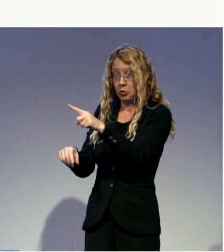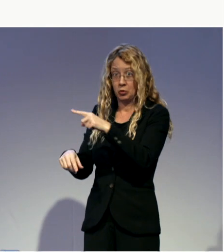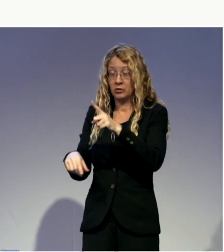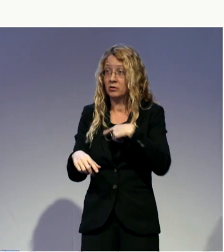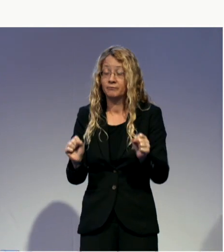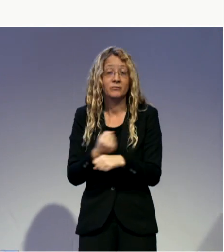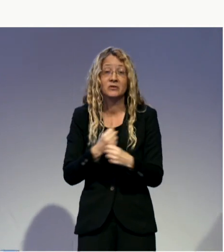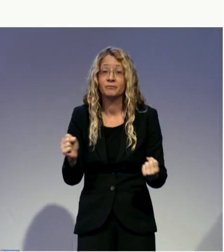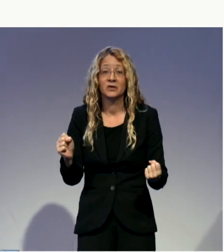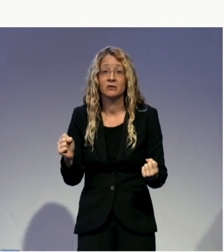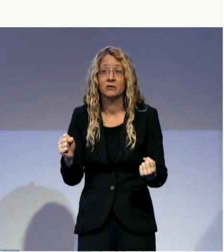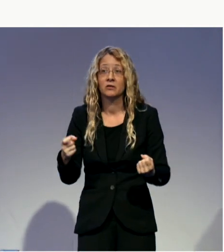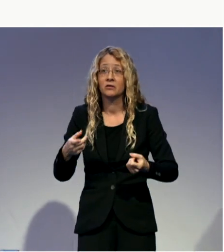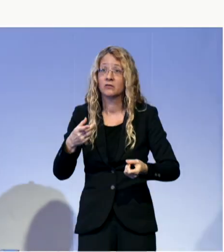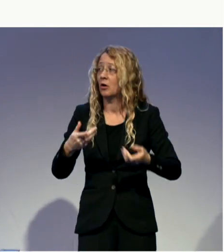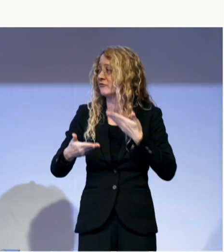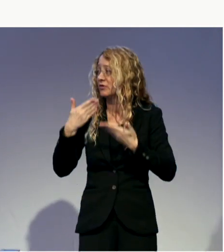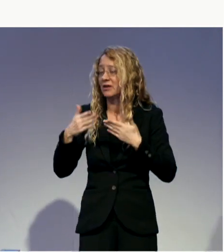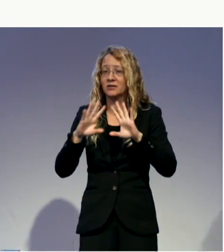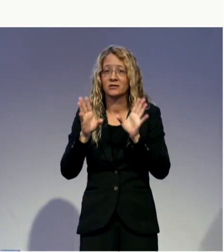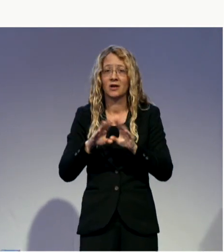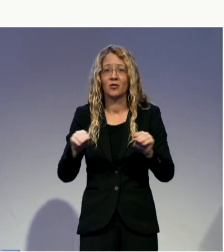much for that.